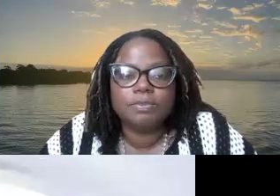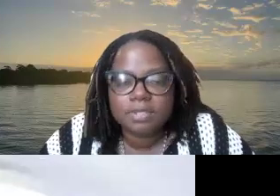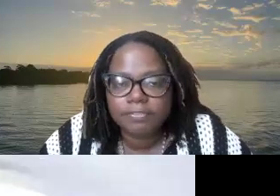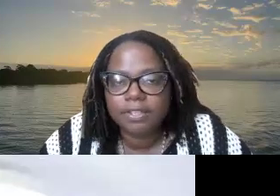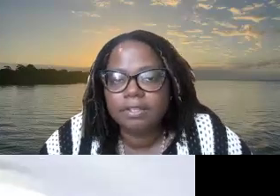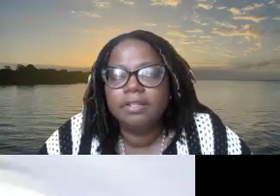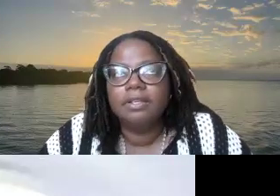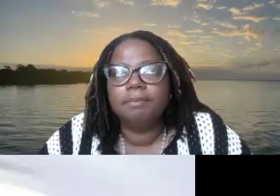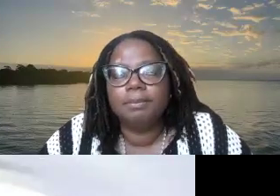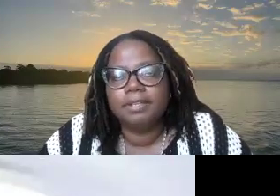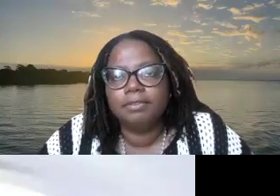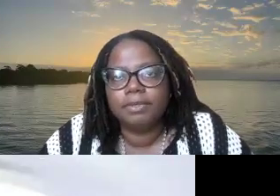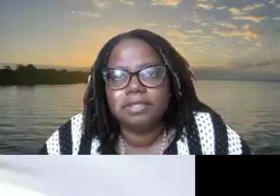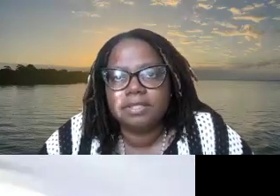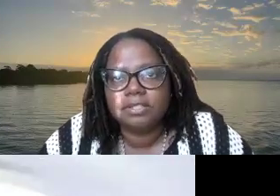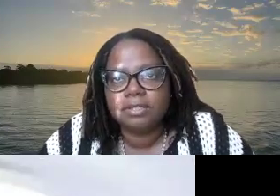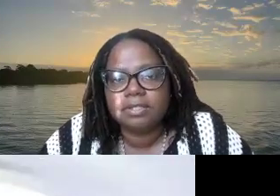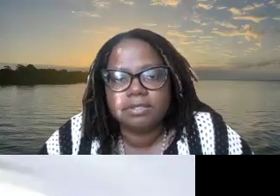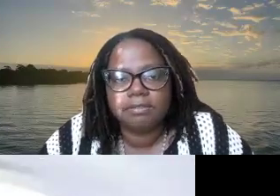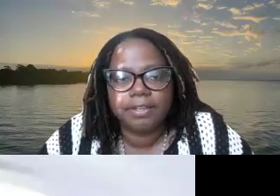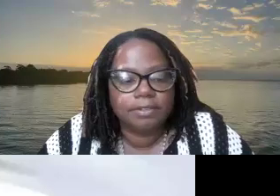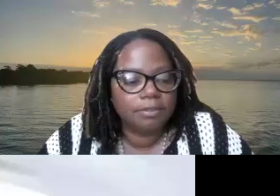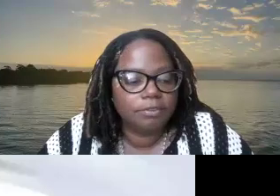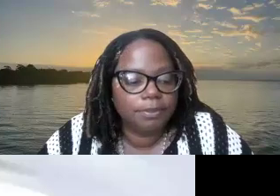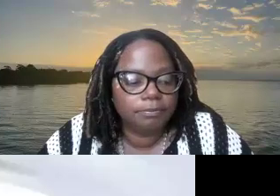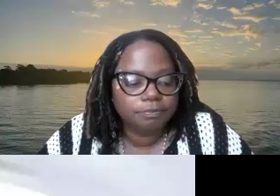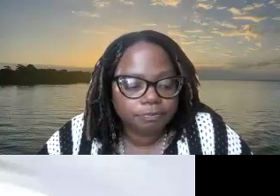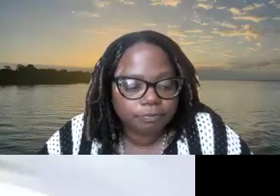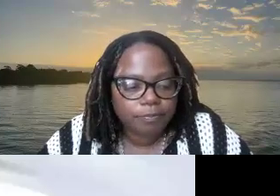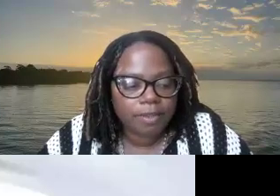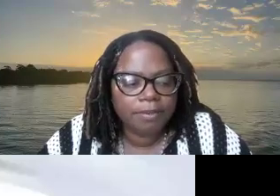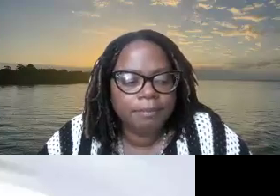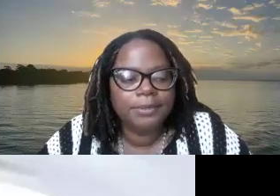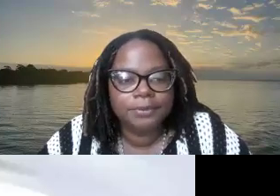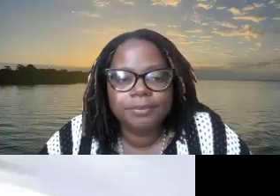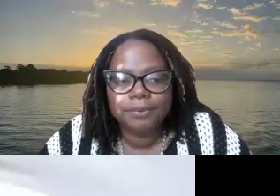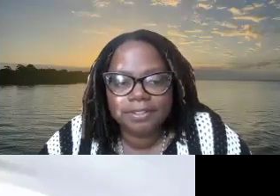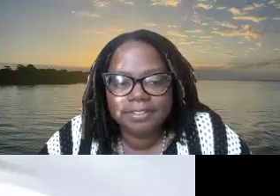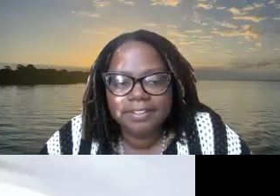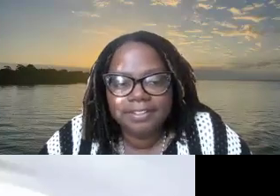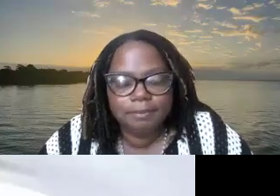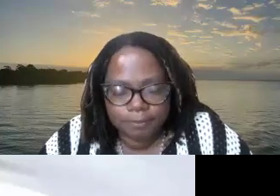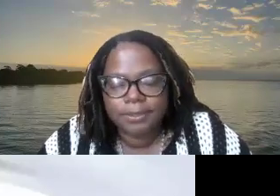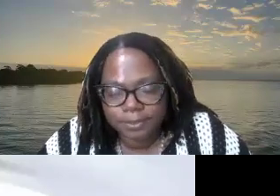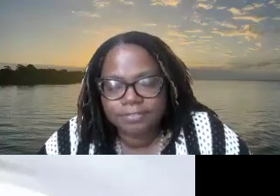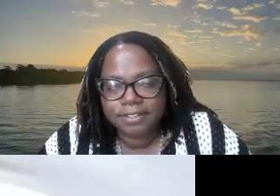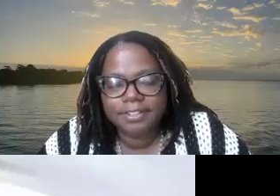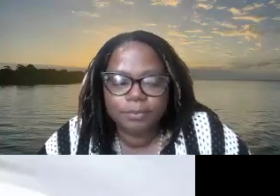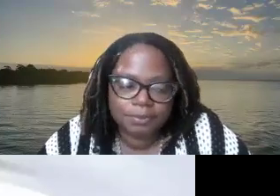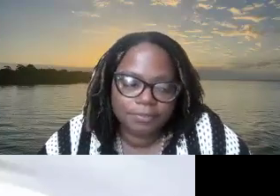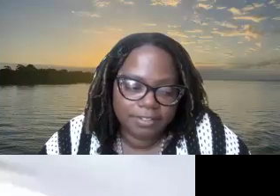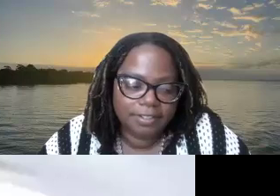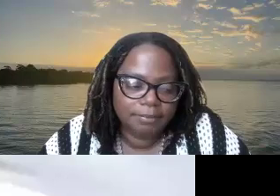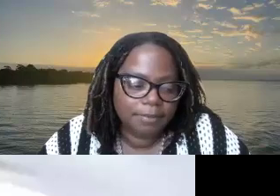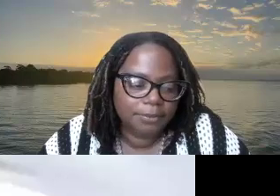are a culturally specific public health organization. Since our founding, we've been minority run